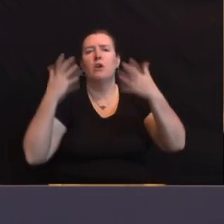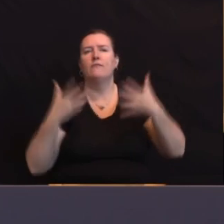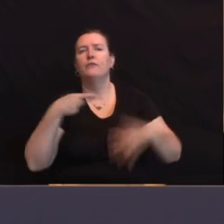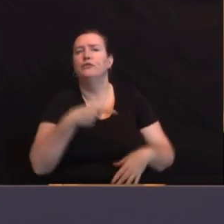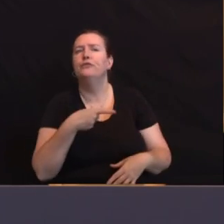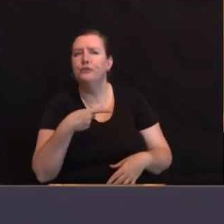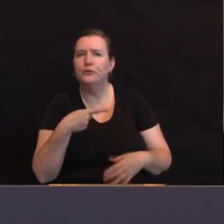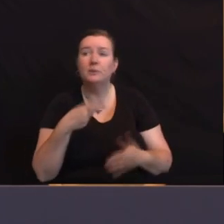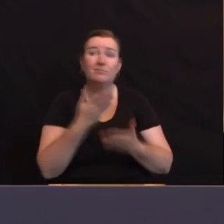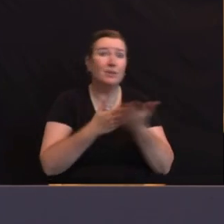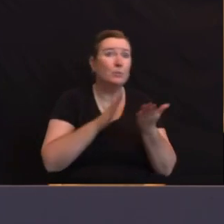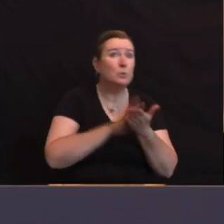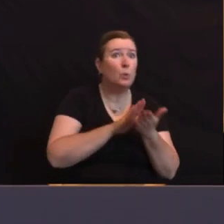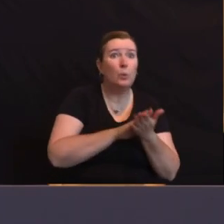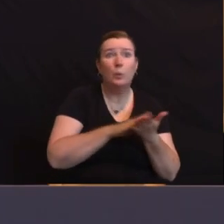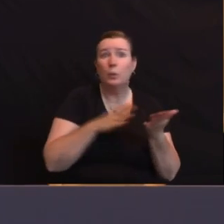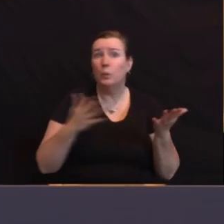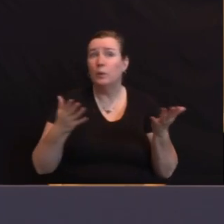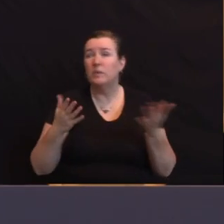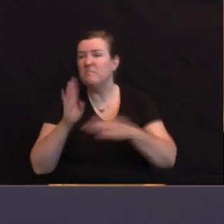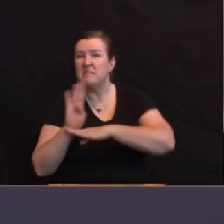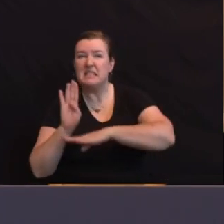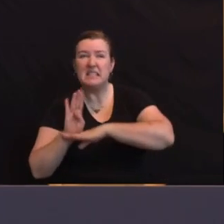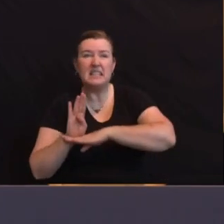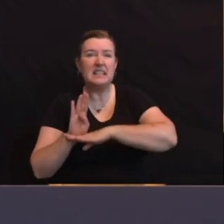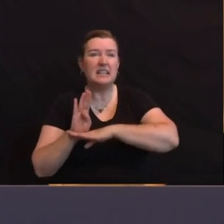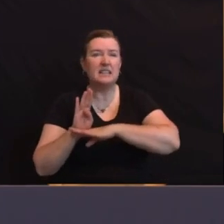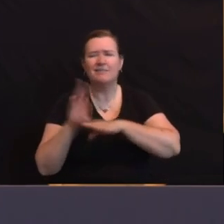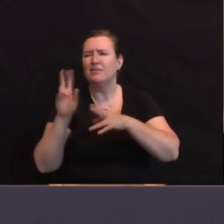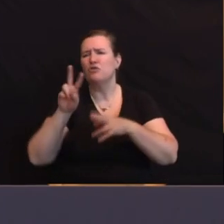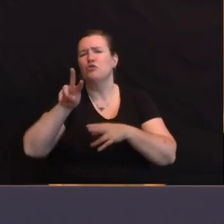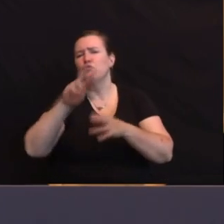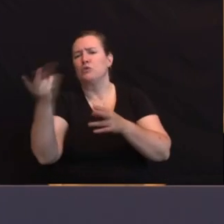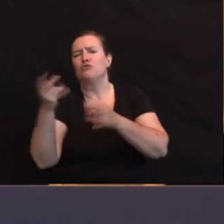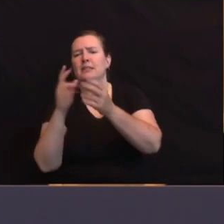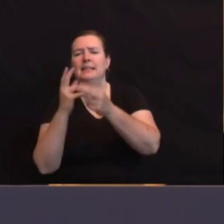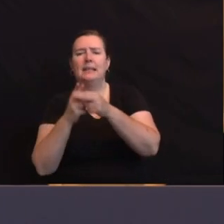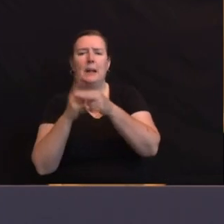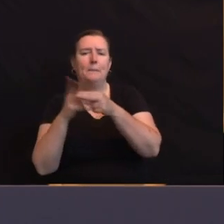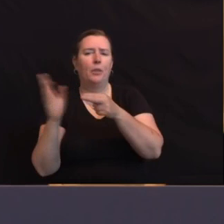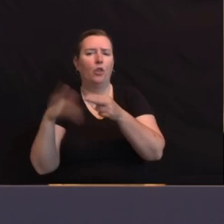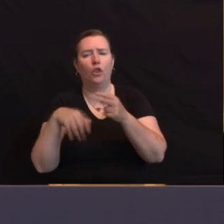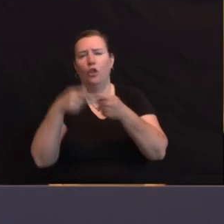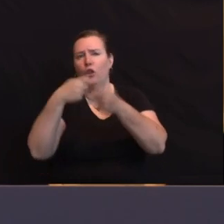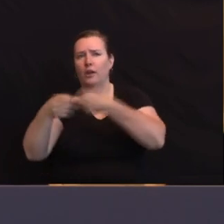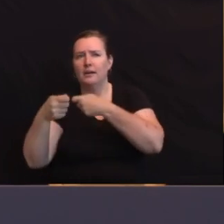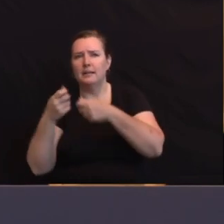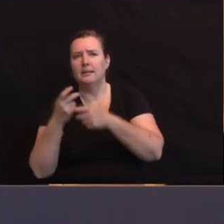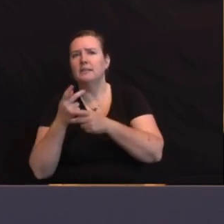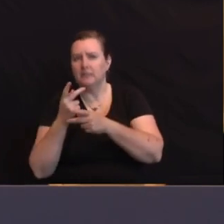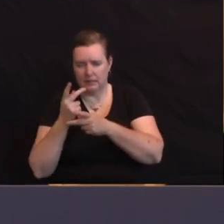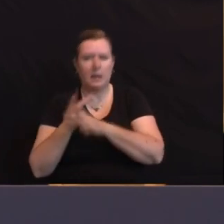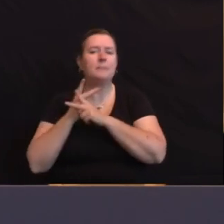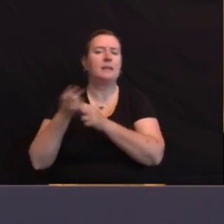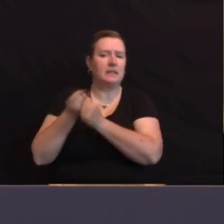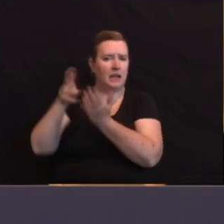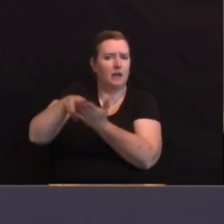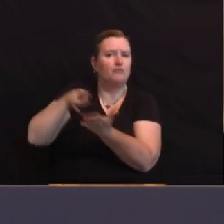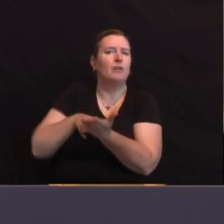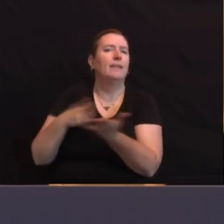to win contracts. Today, the state police and the attorney general announced charges against one of the companies. Colonel, I'm curious if